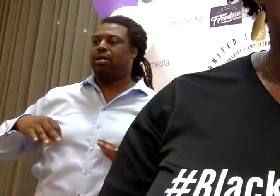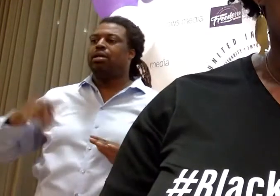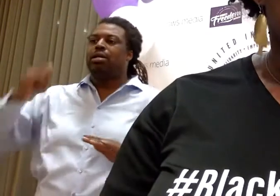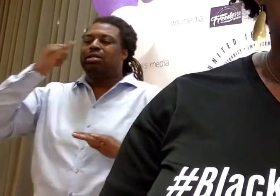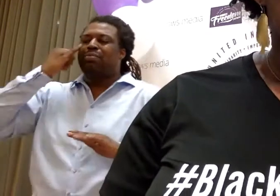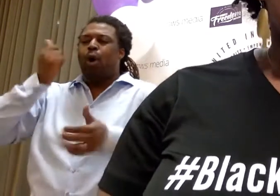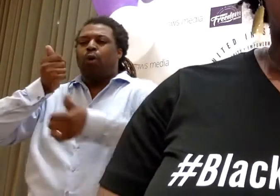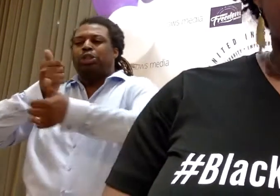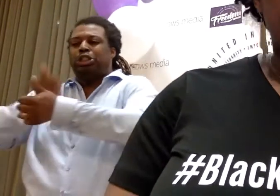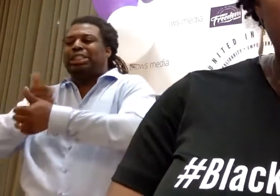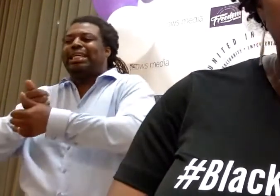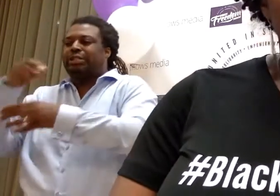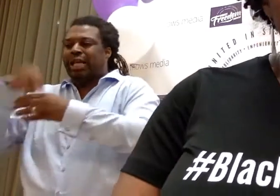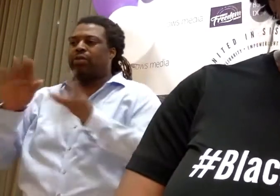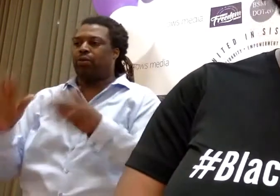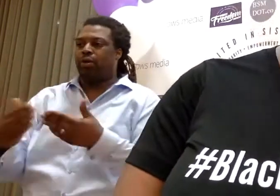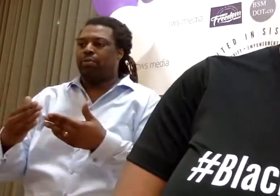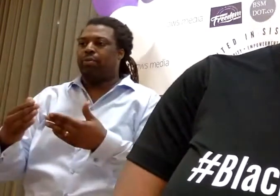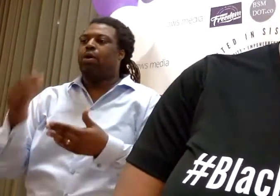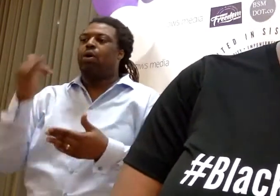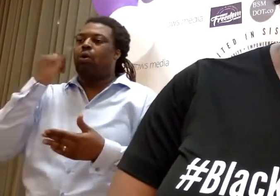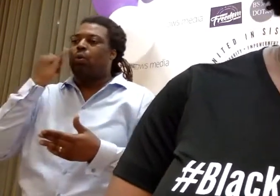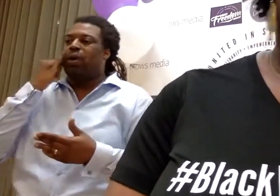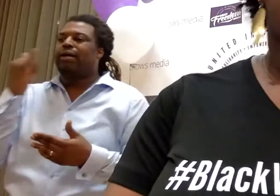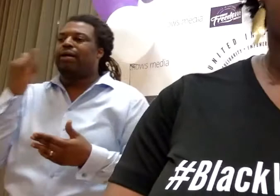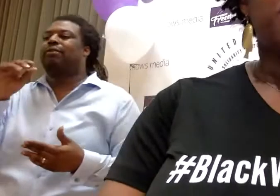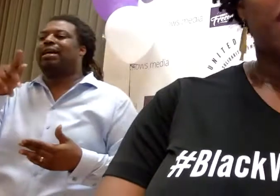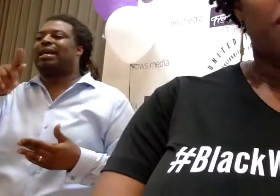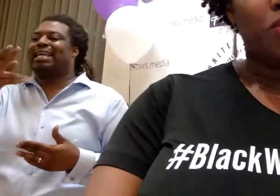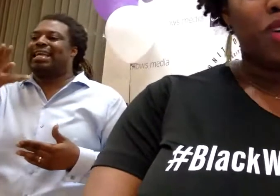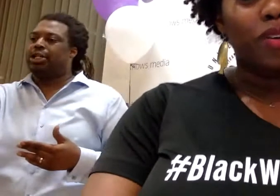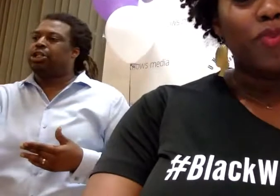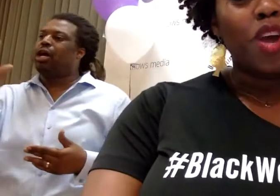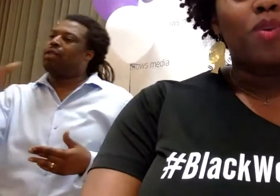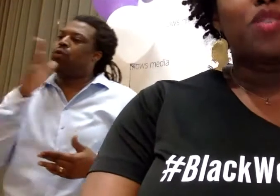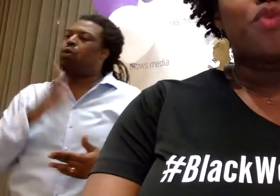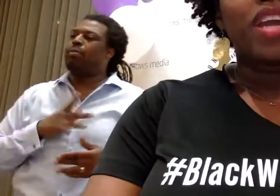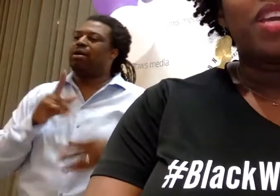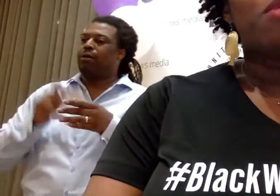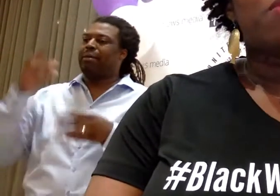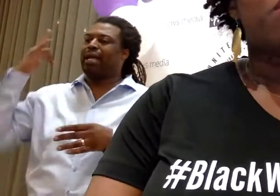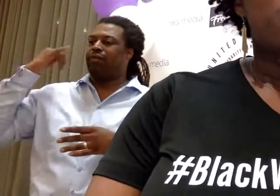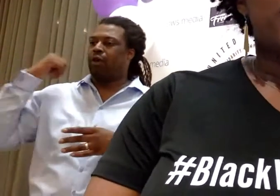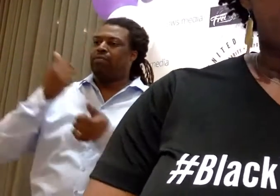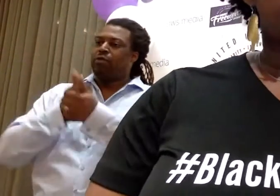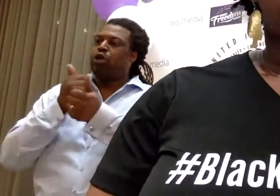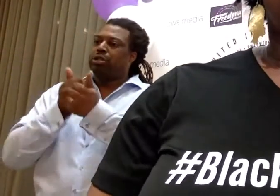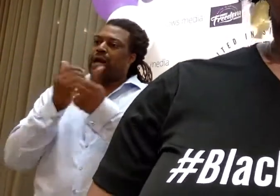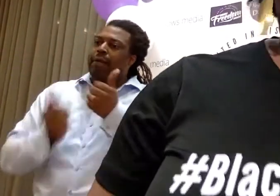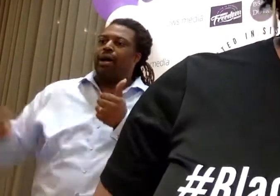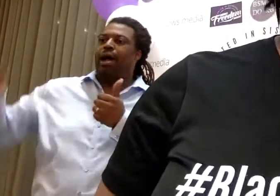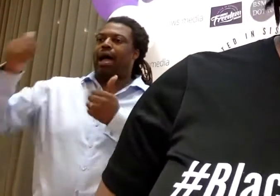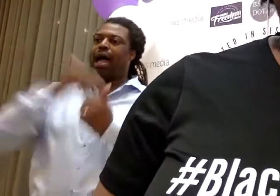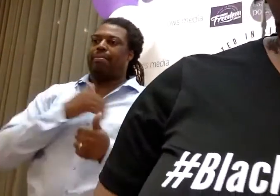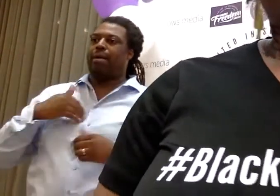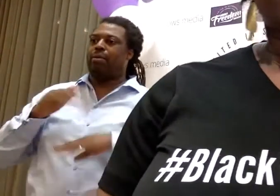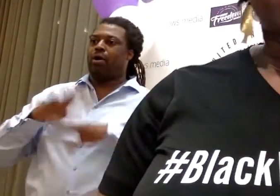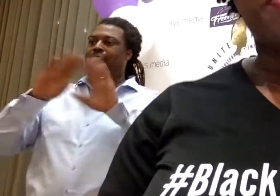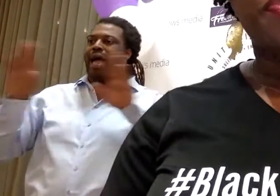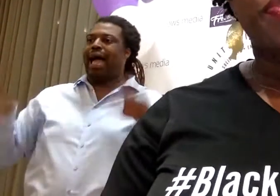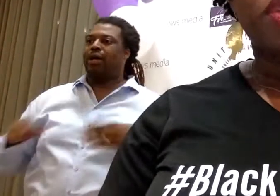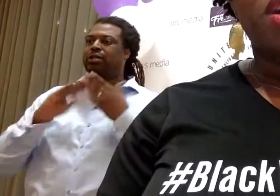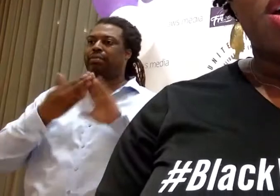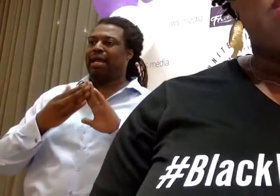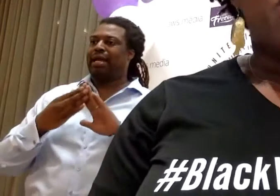room? What if Keisha, the gentle lady from California, if you will, was a ranking member on a House committee debating pay